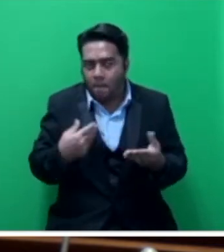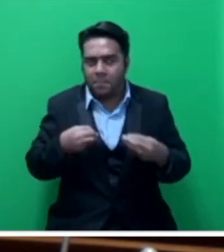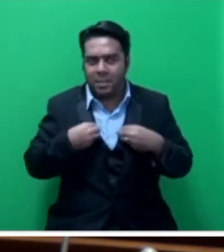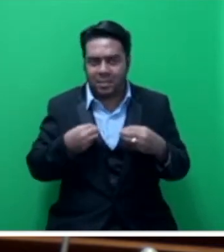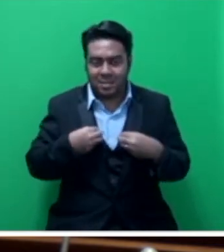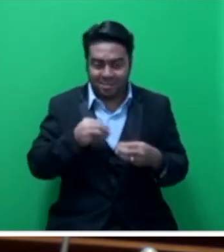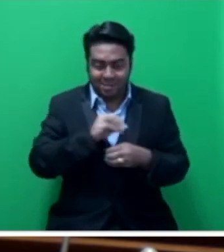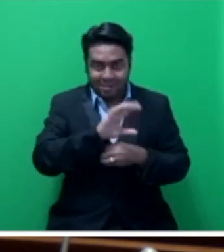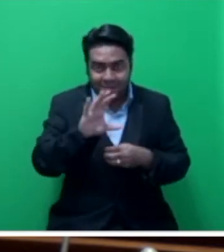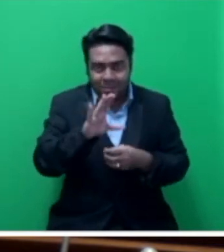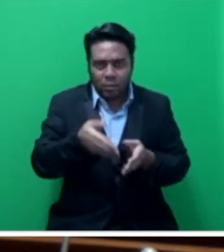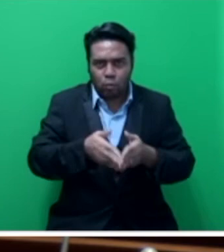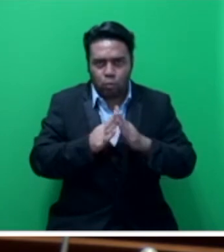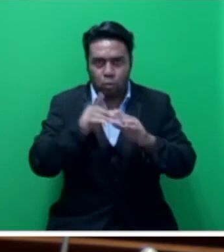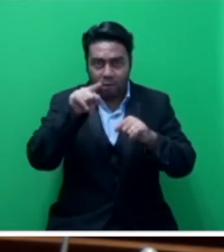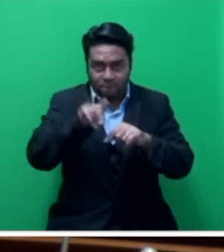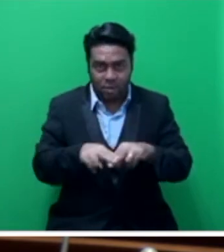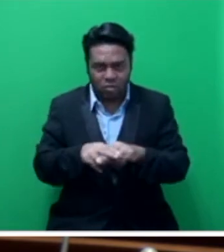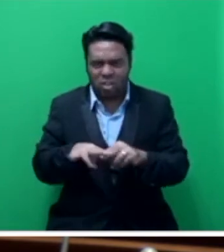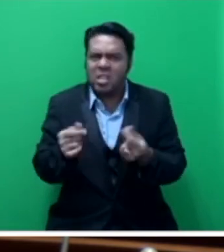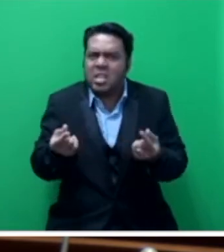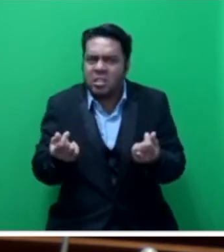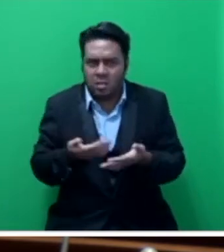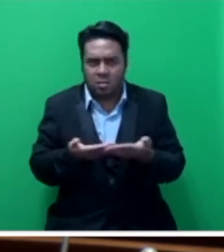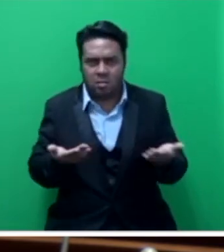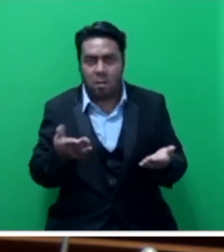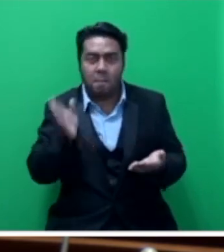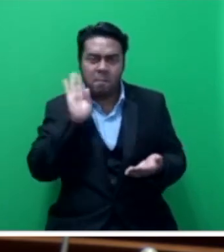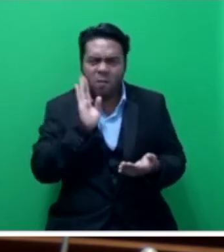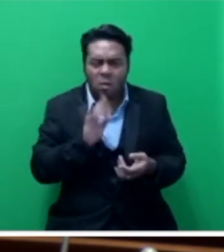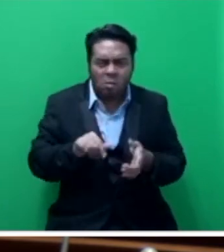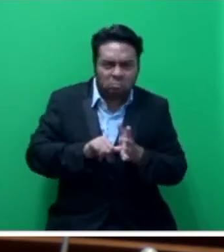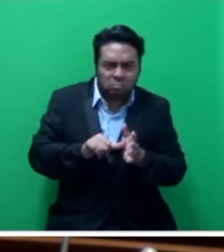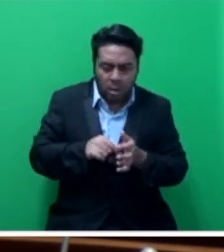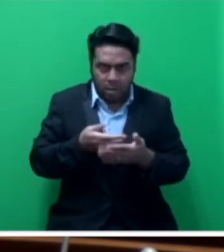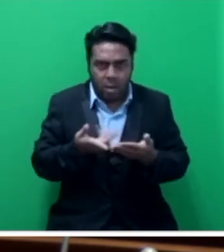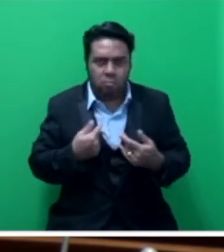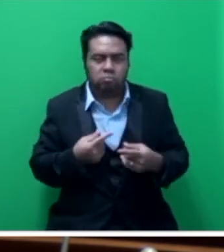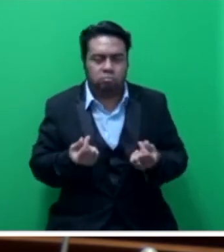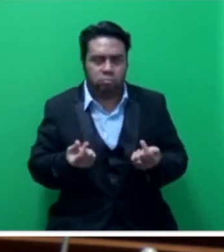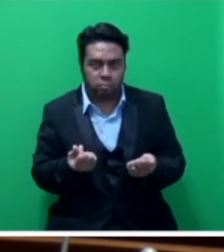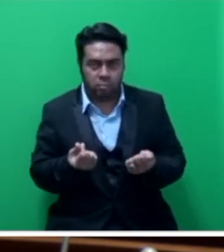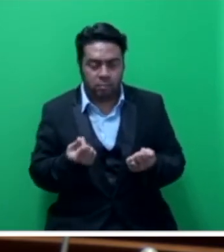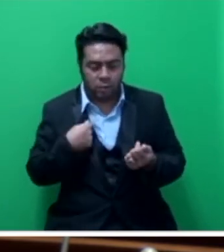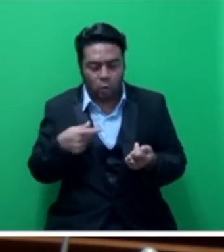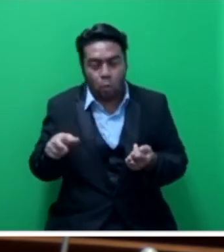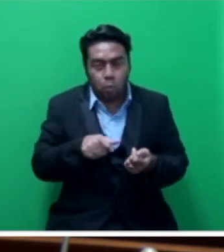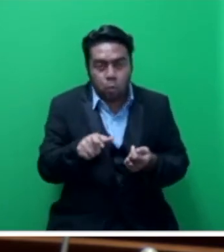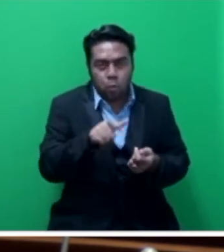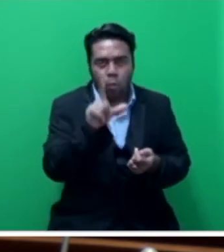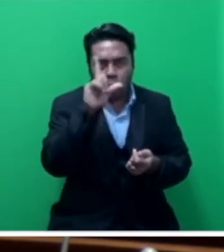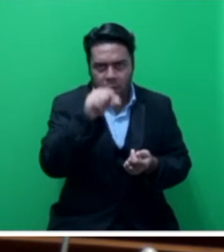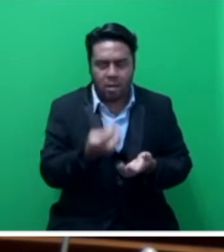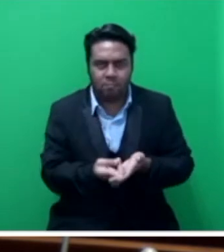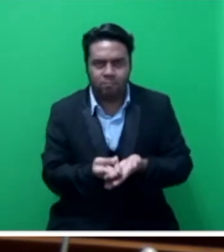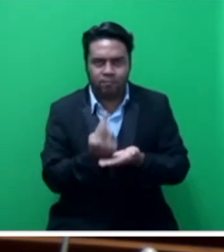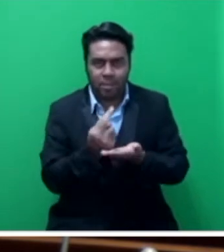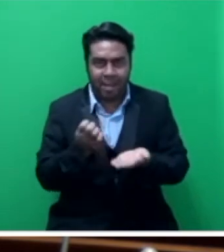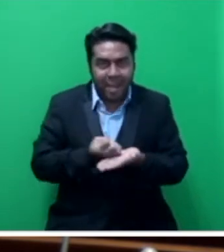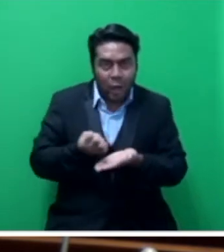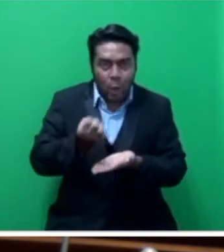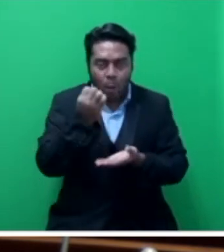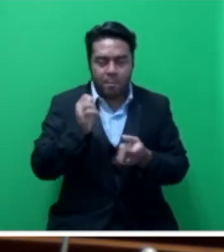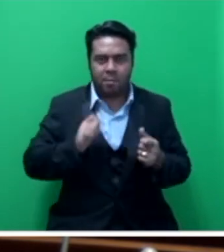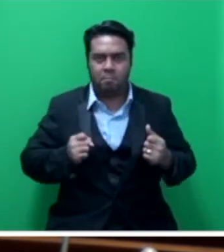reforms also, Mr. Speaker, sir, will essentially form the blueprint to our roadmap to economic recovery. Businesses have been freer